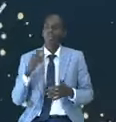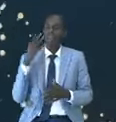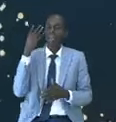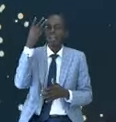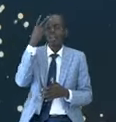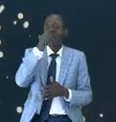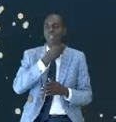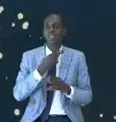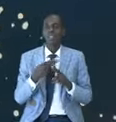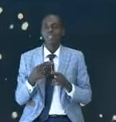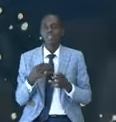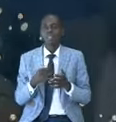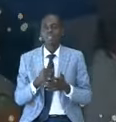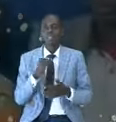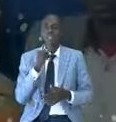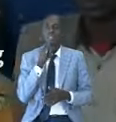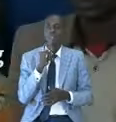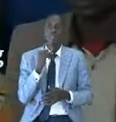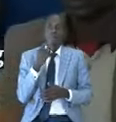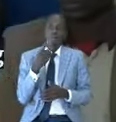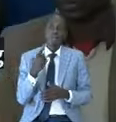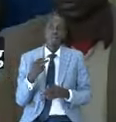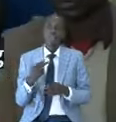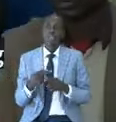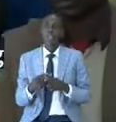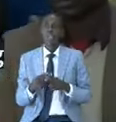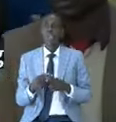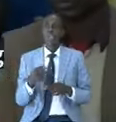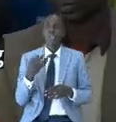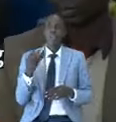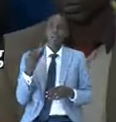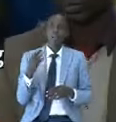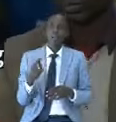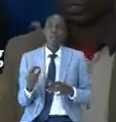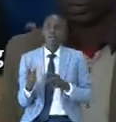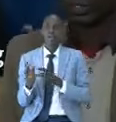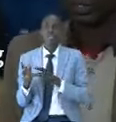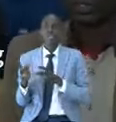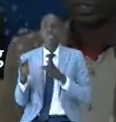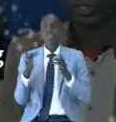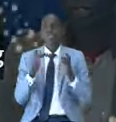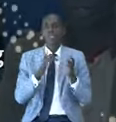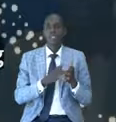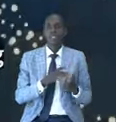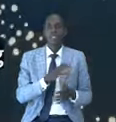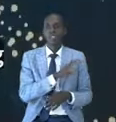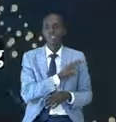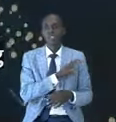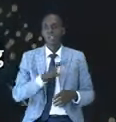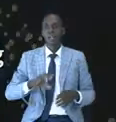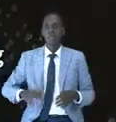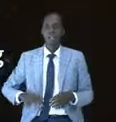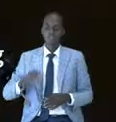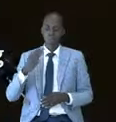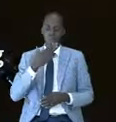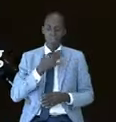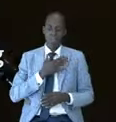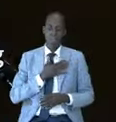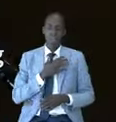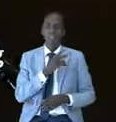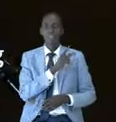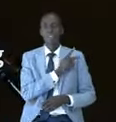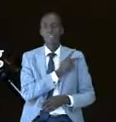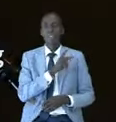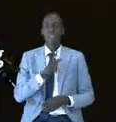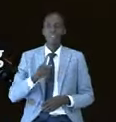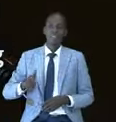beautiful name it is. The name of Jesus Christ. What